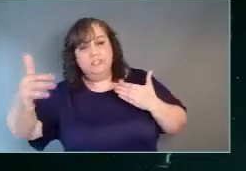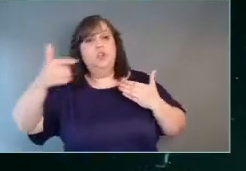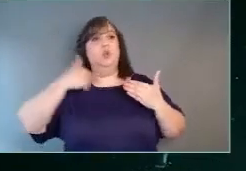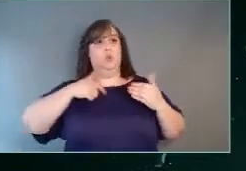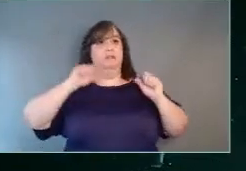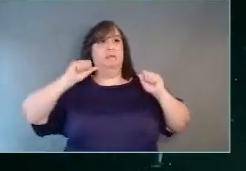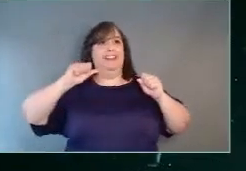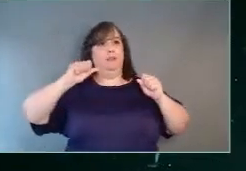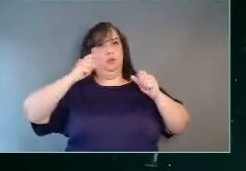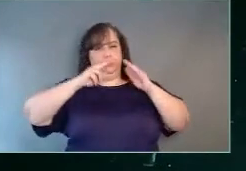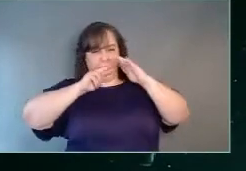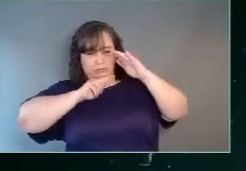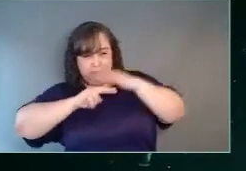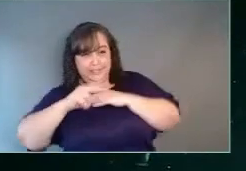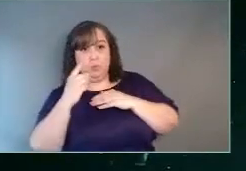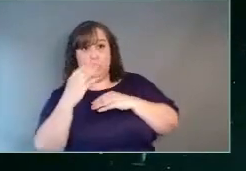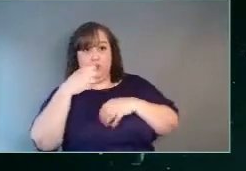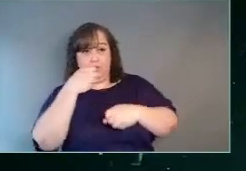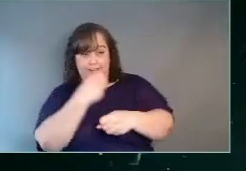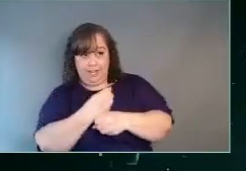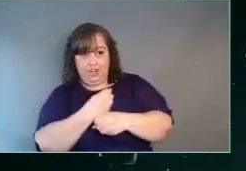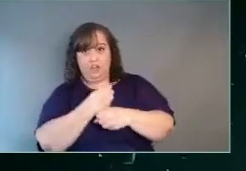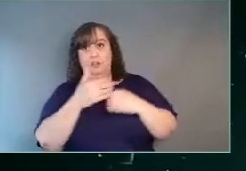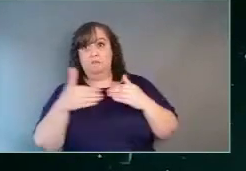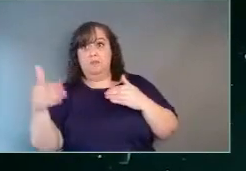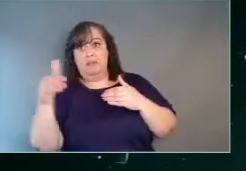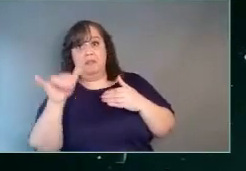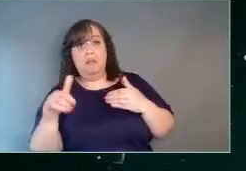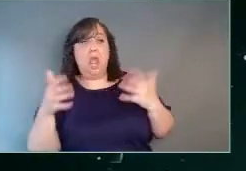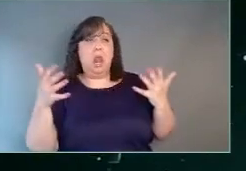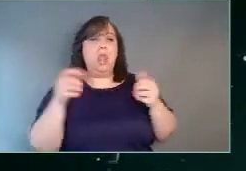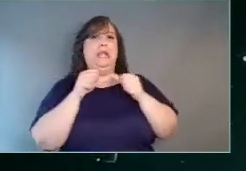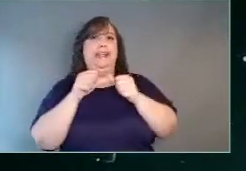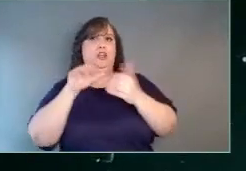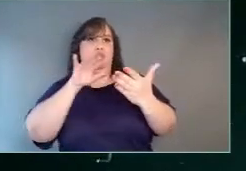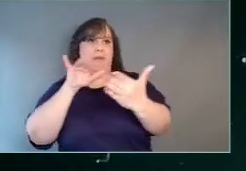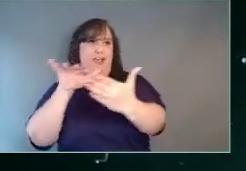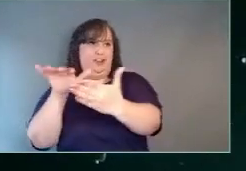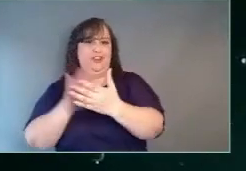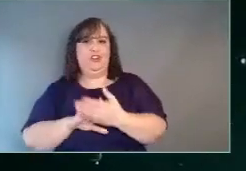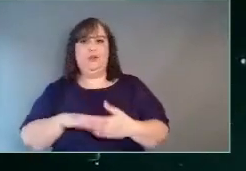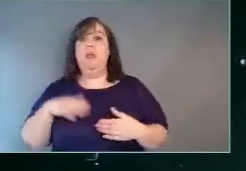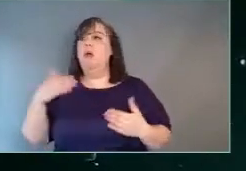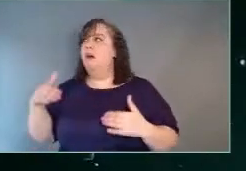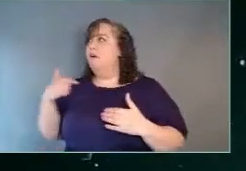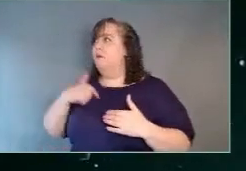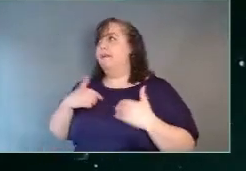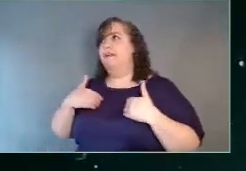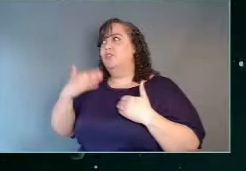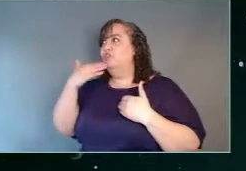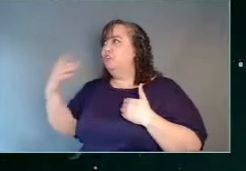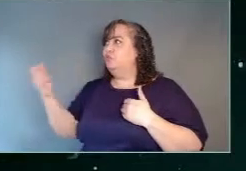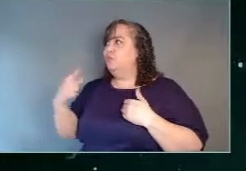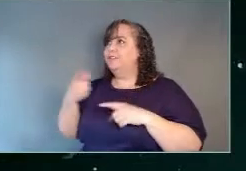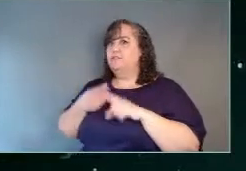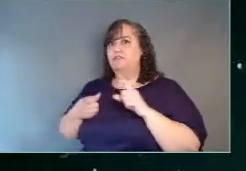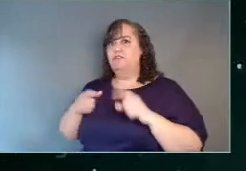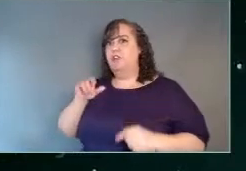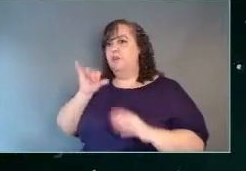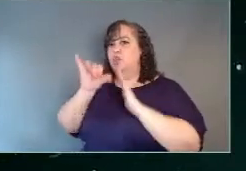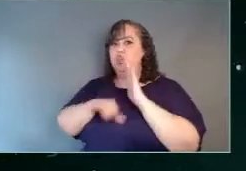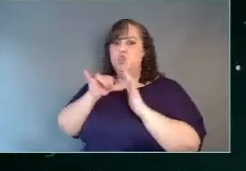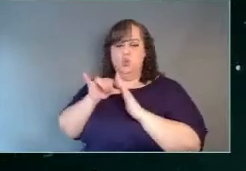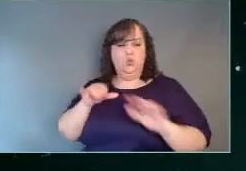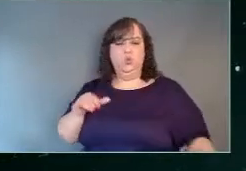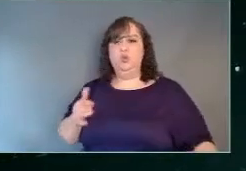it. There's some really good questions coming from YouTube. We have Marco Ma 2010, who asks,